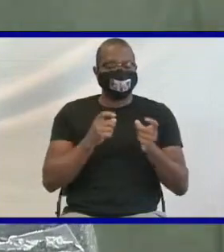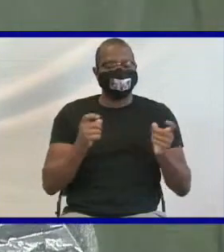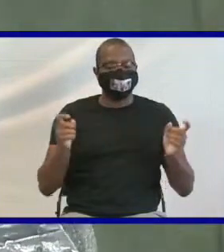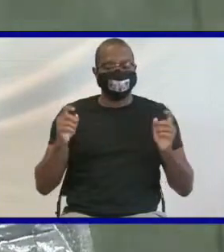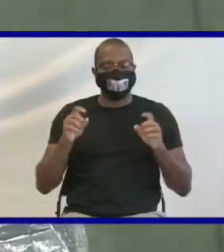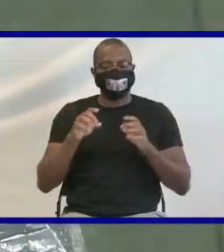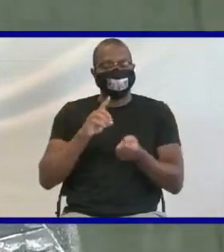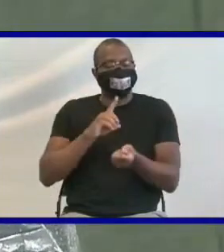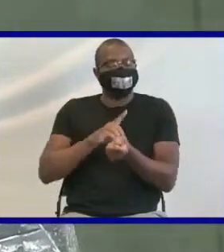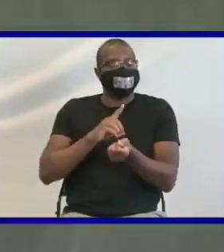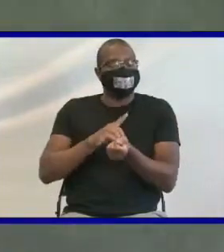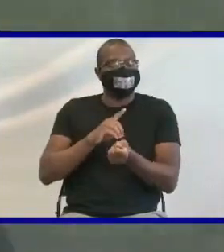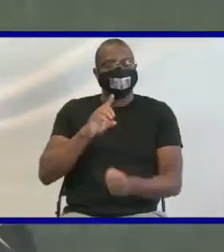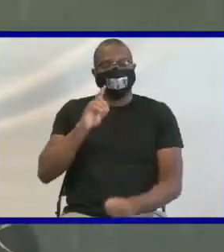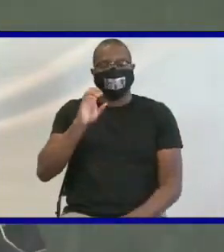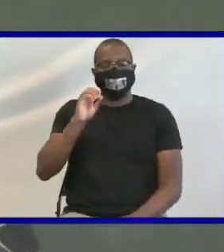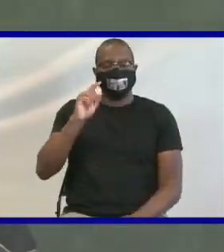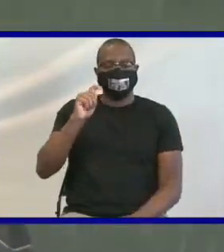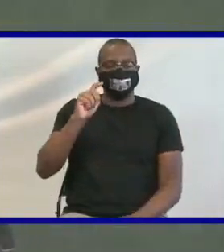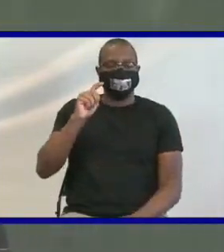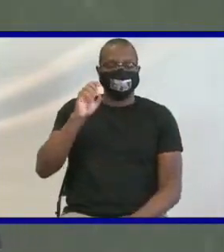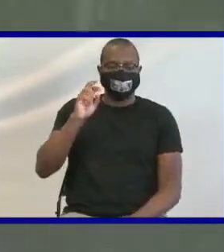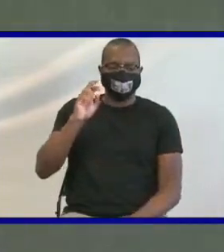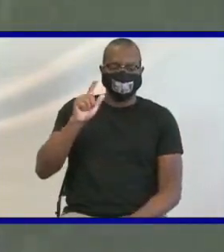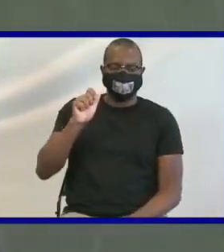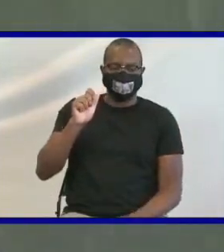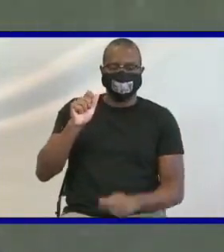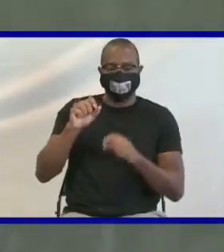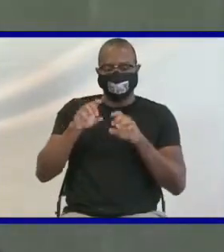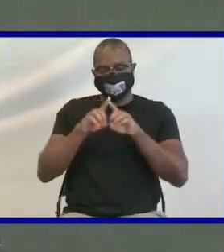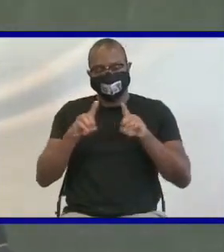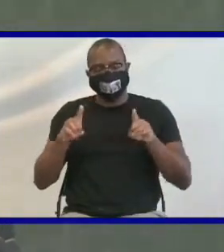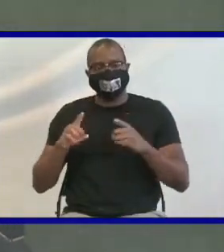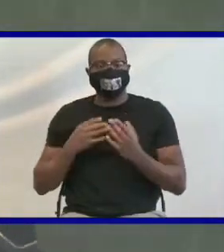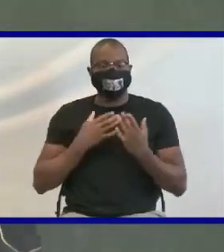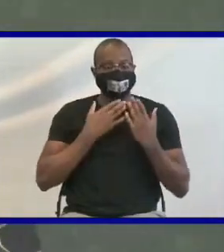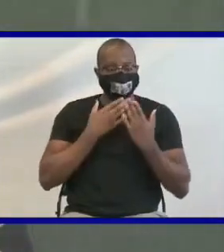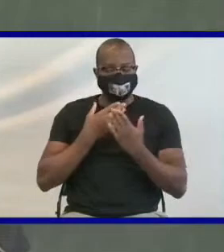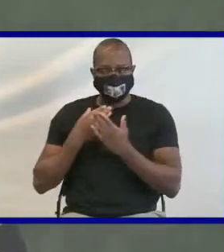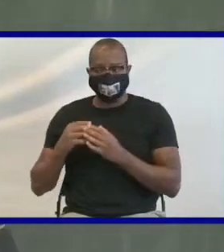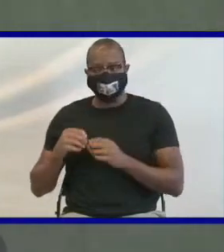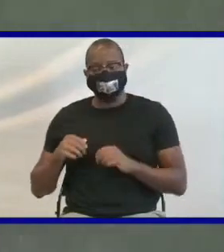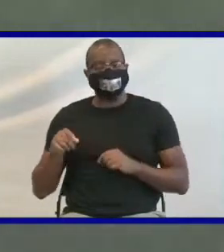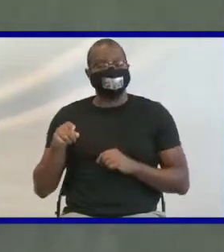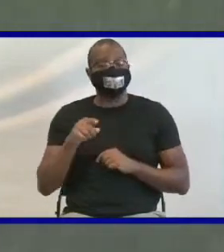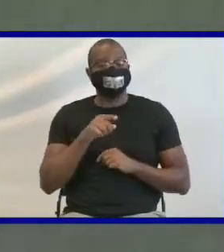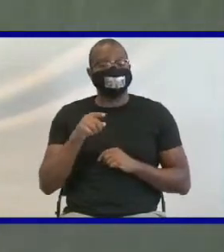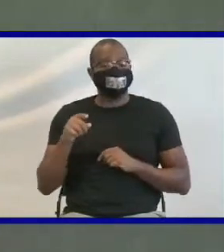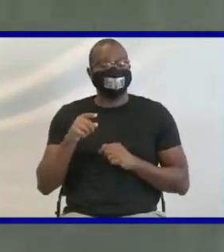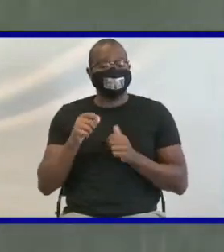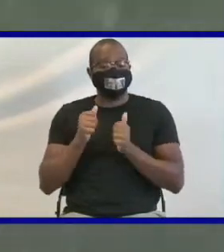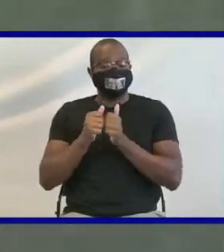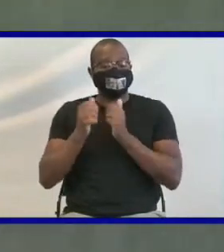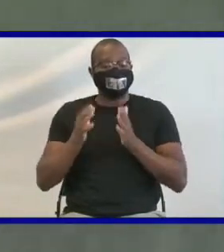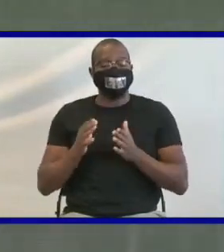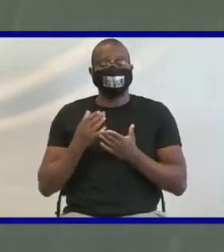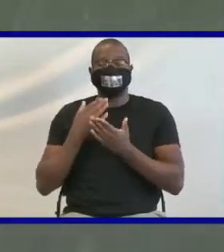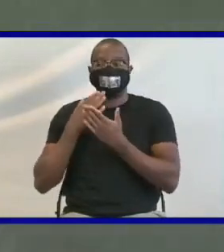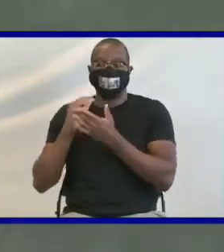degree. Thank you, Dr. Winsick. And candidates, congratulations on this remarkable